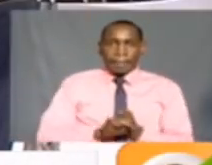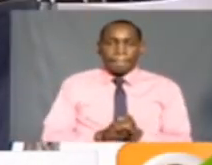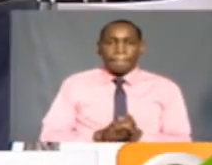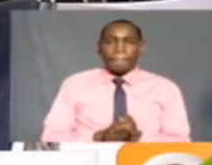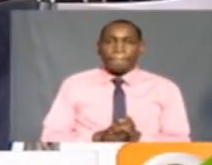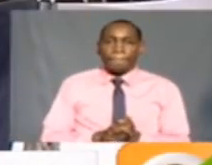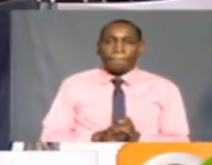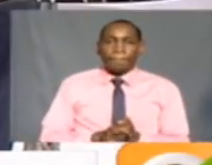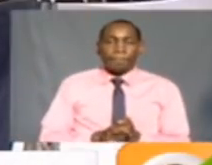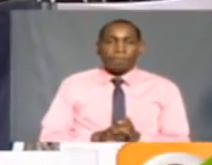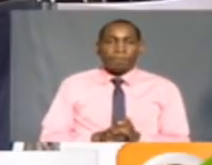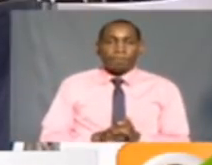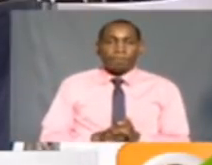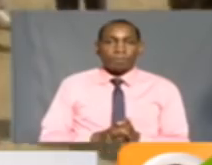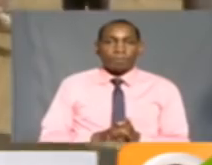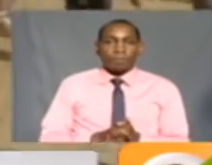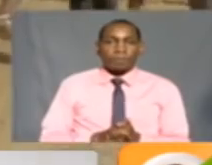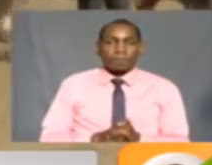Laura Tieno has the details.